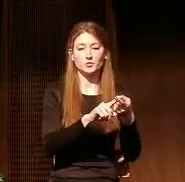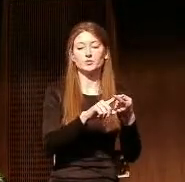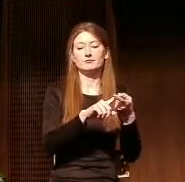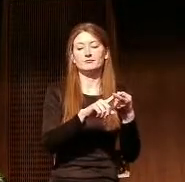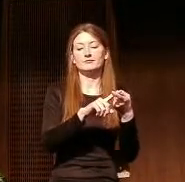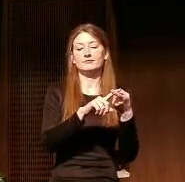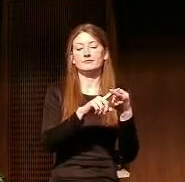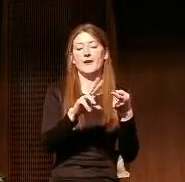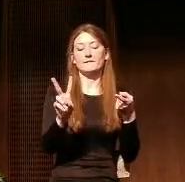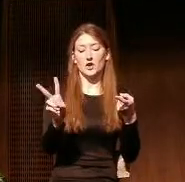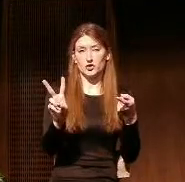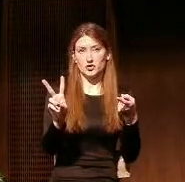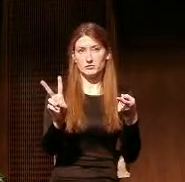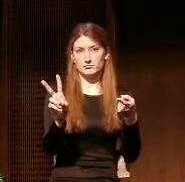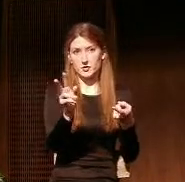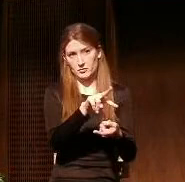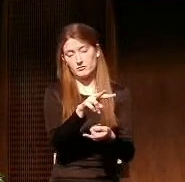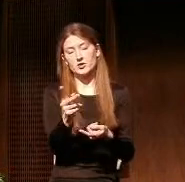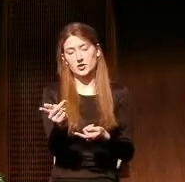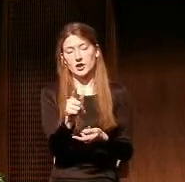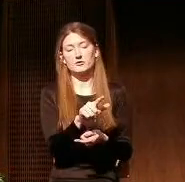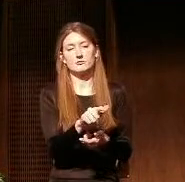Yocham.